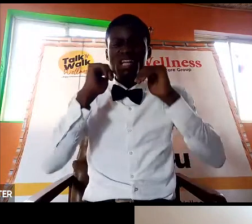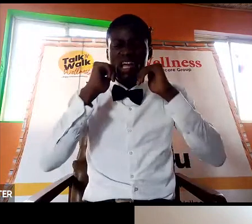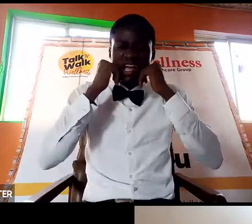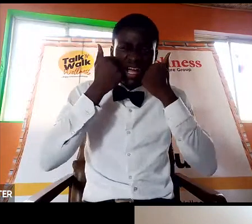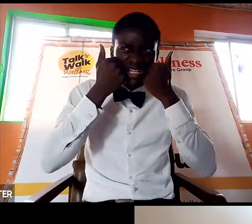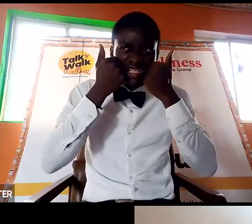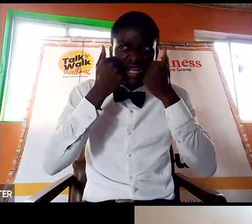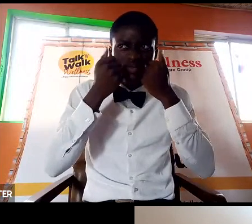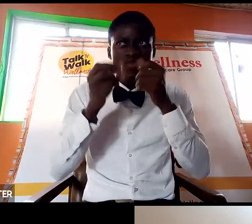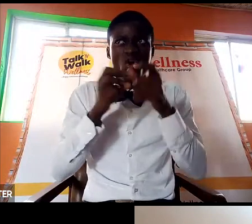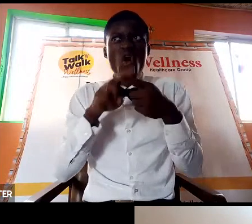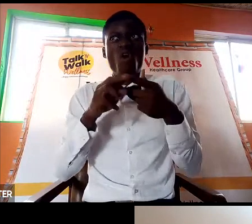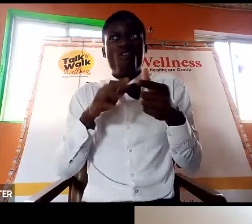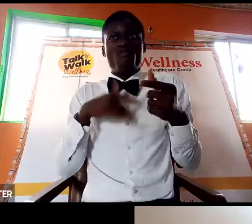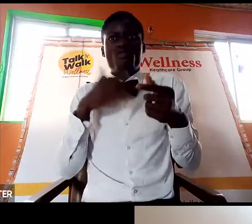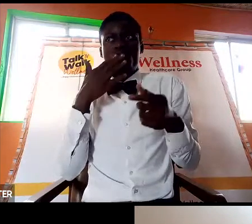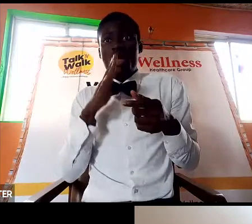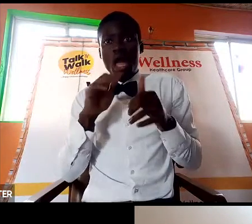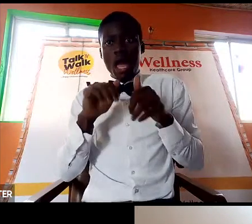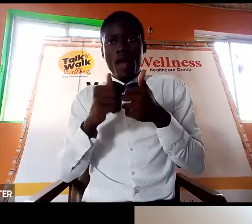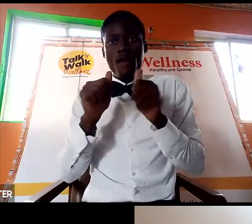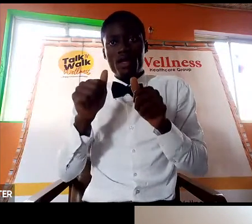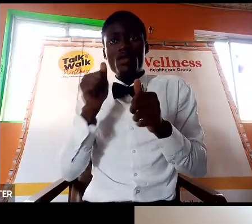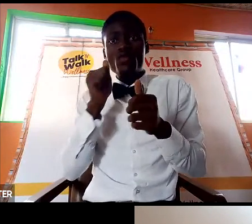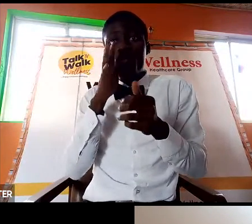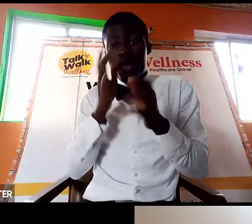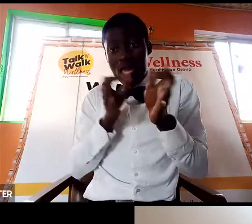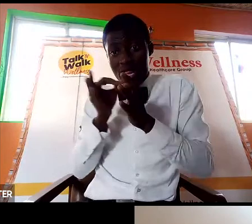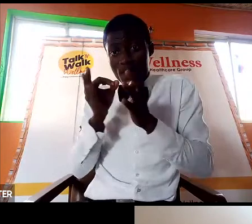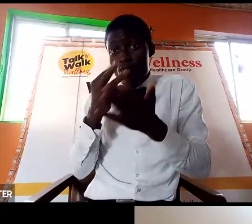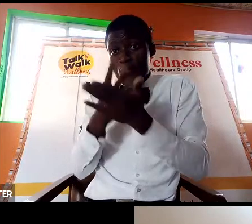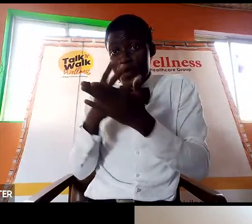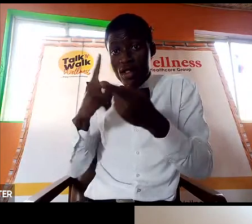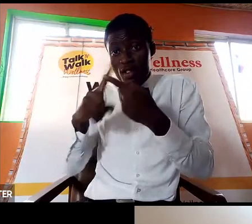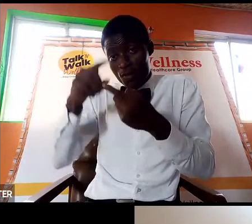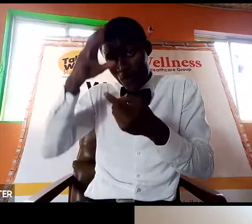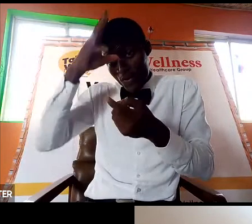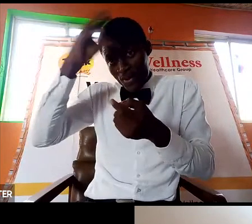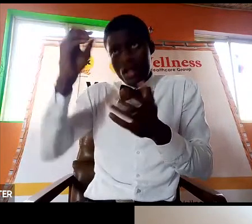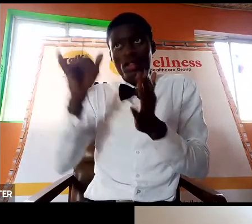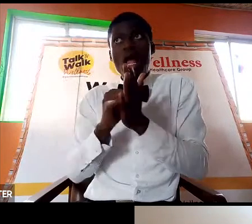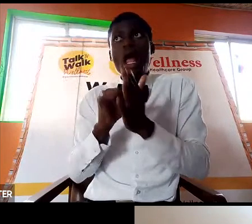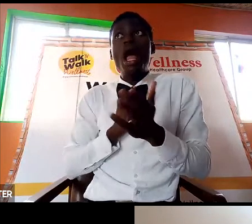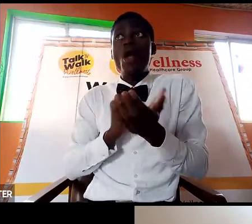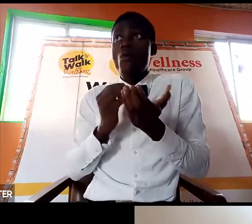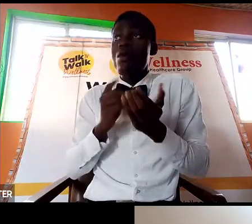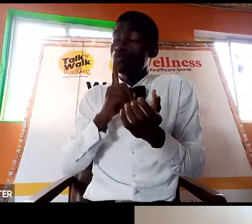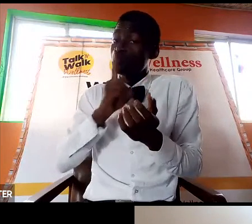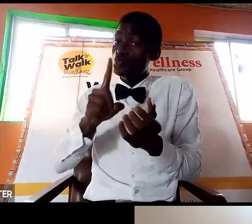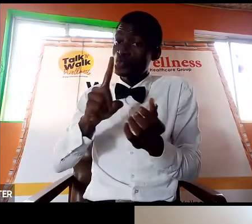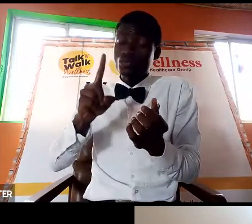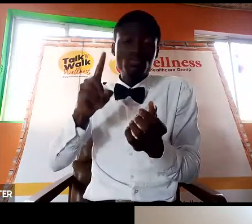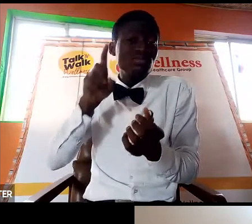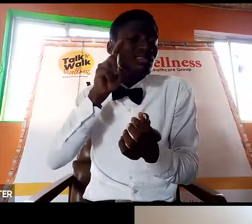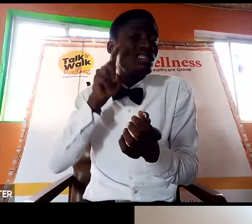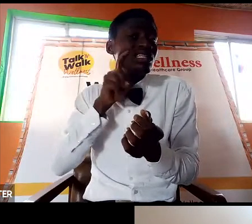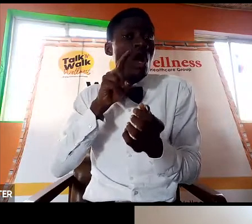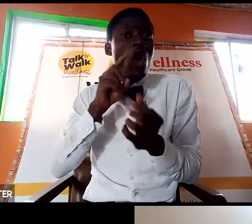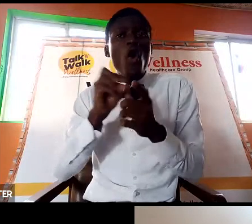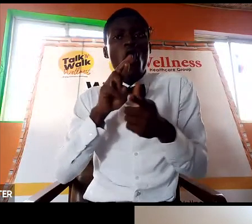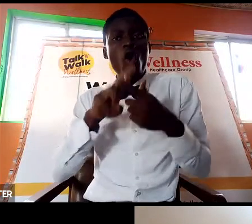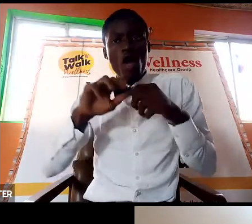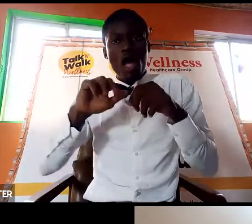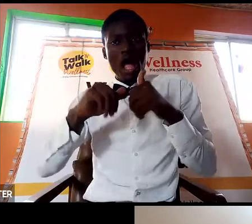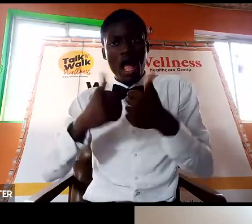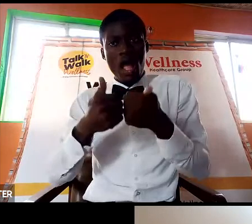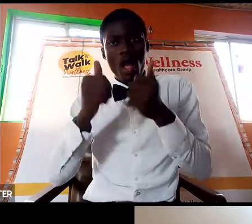Because you already said the ego of a man is tied to sex. So there should be a way to communicate so that the man does not become a failure in the